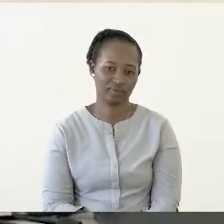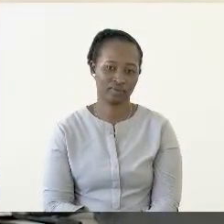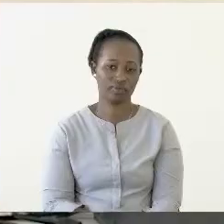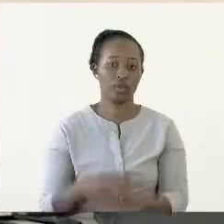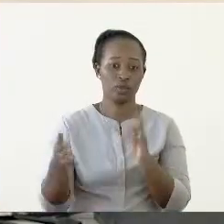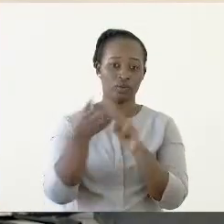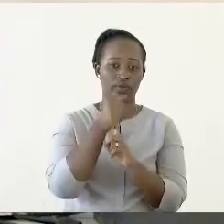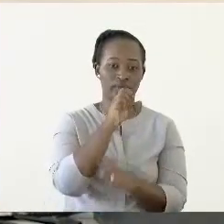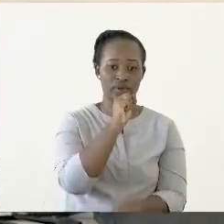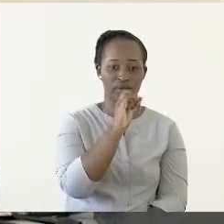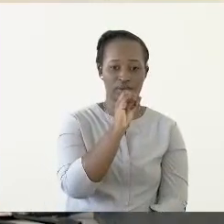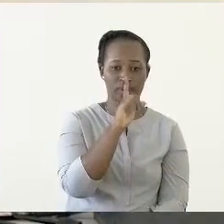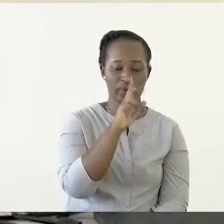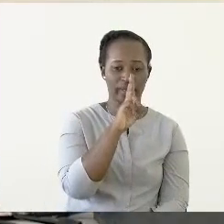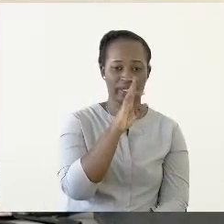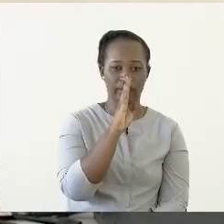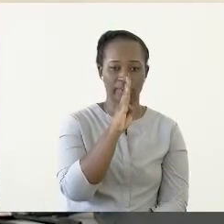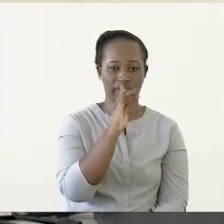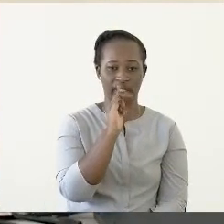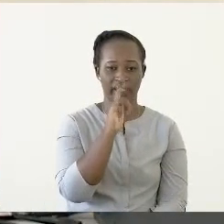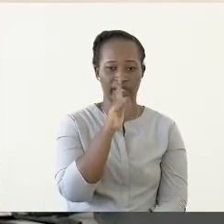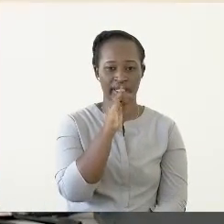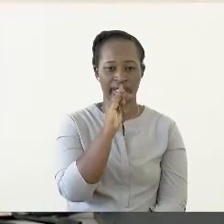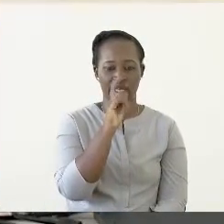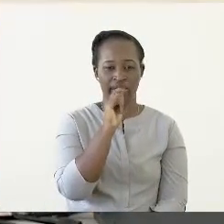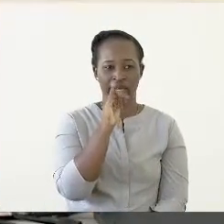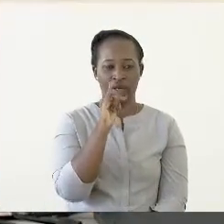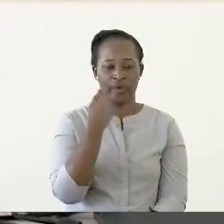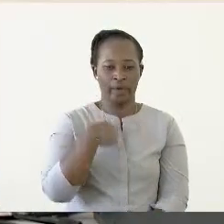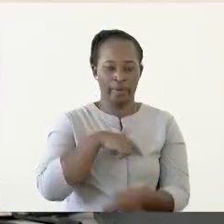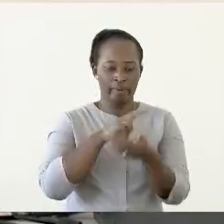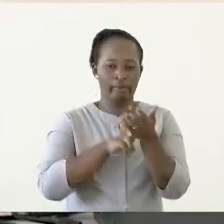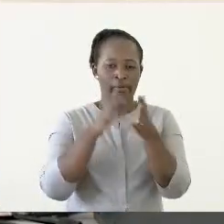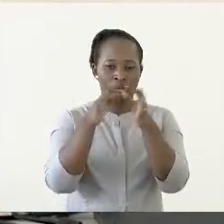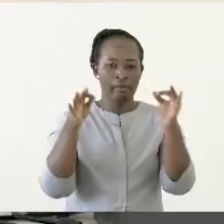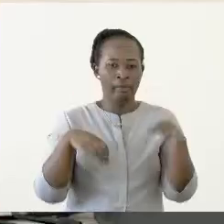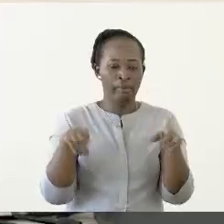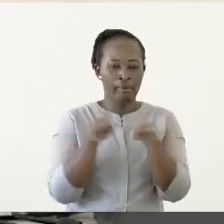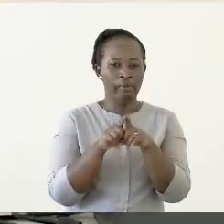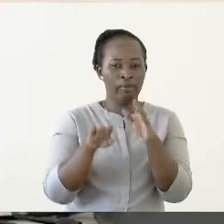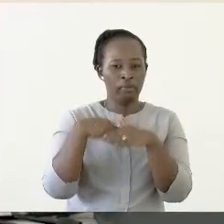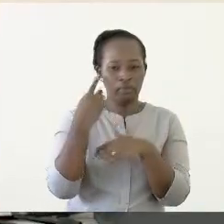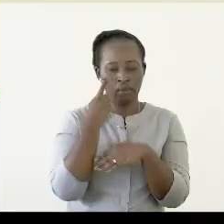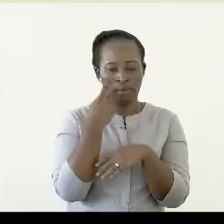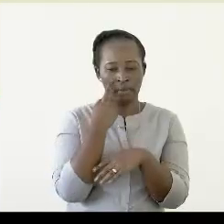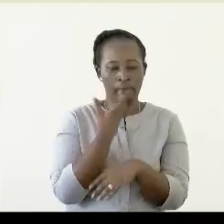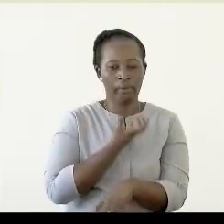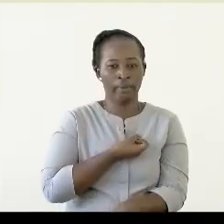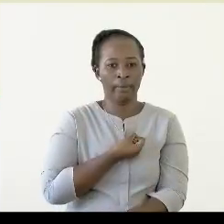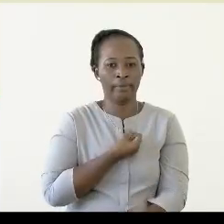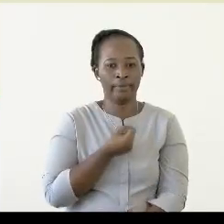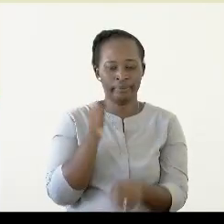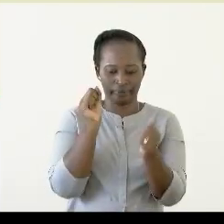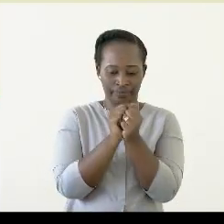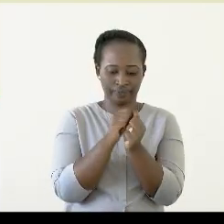the solubility, we use the same formula, and we will find it to be, we have